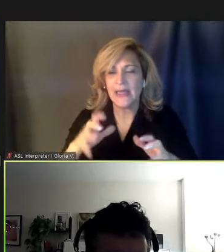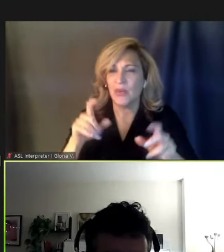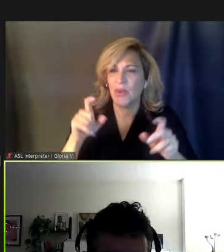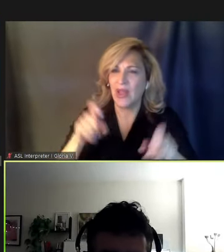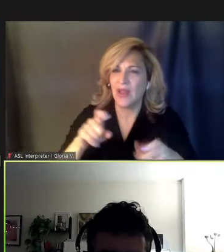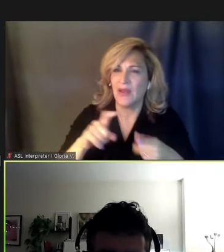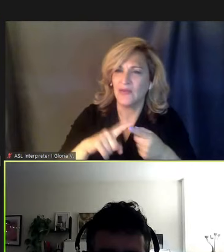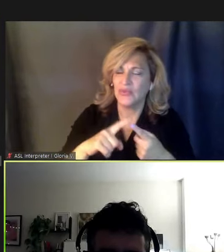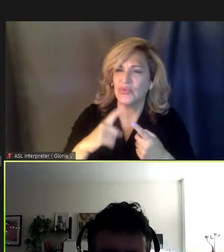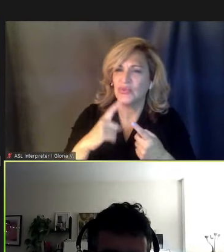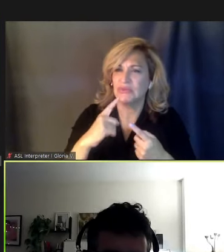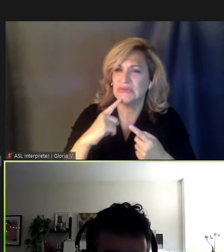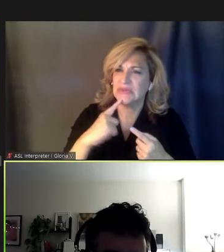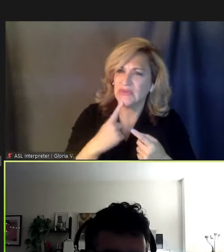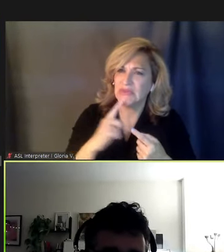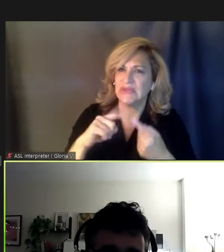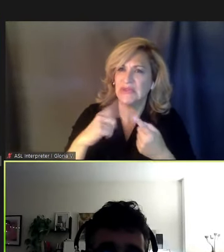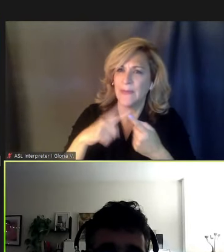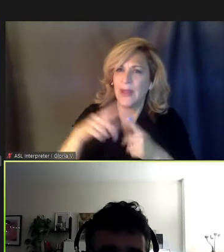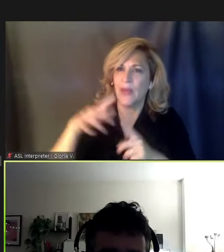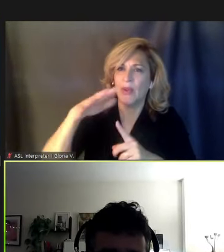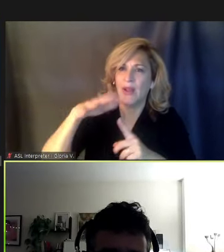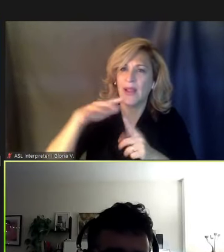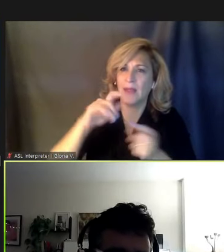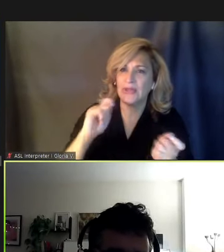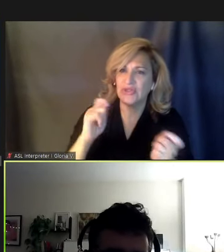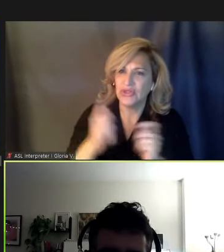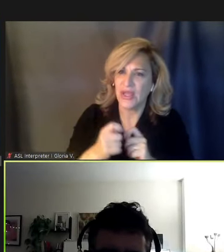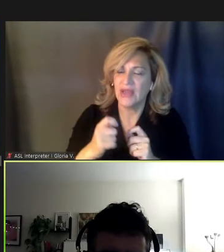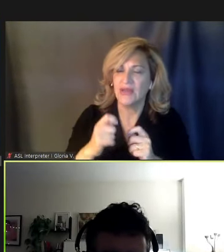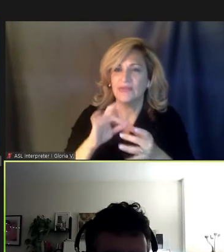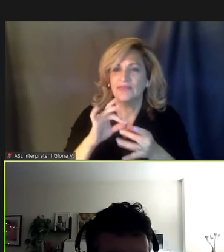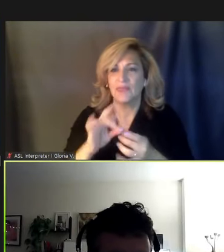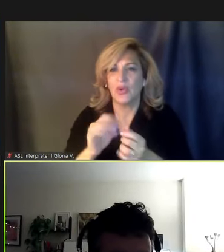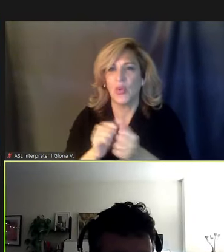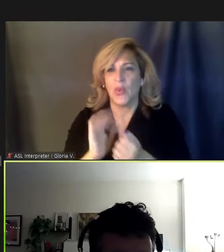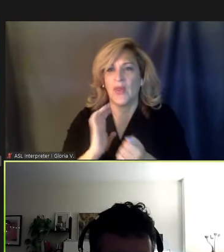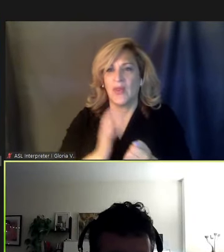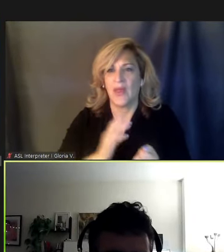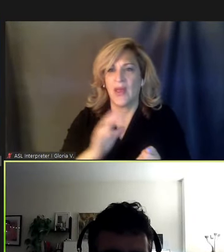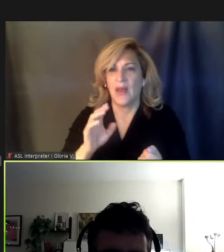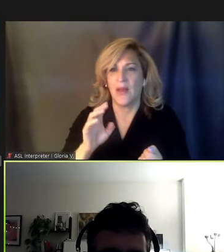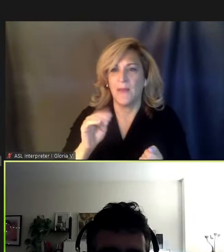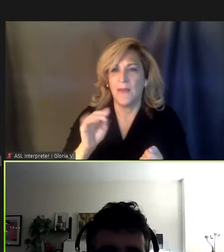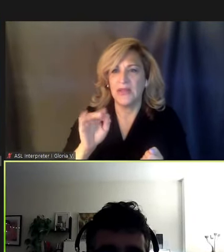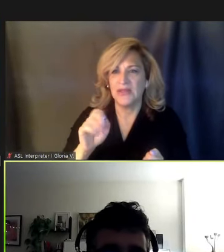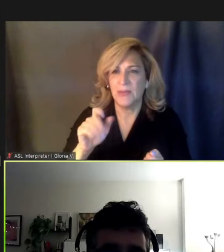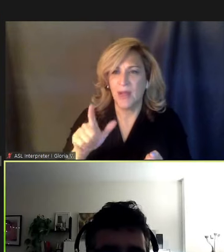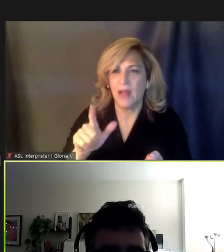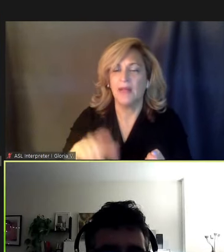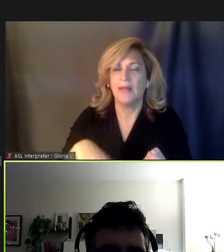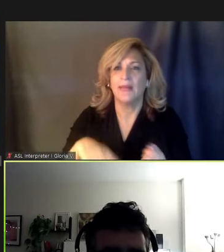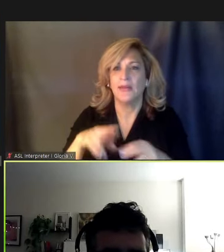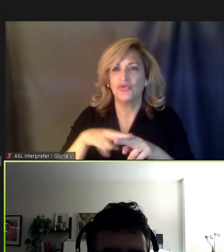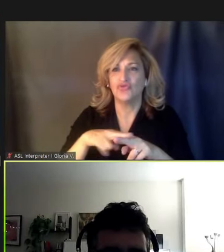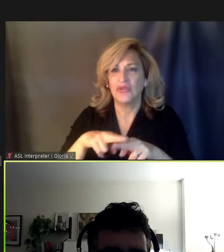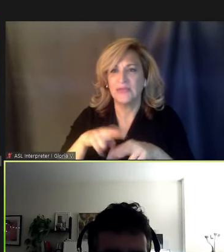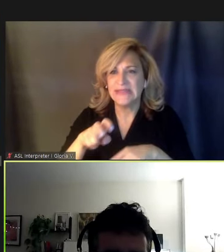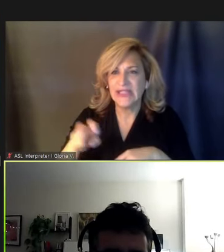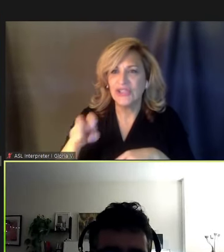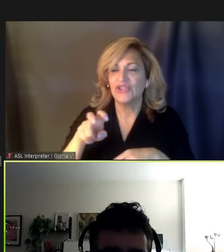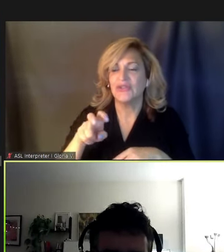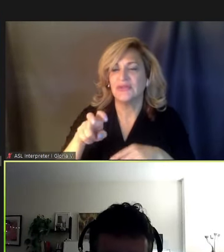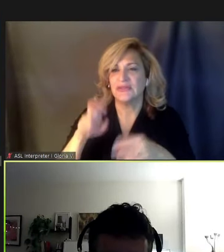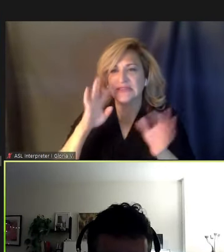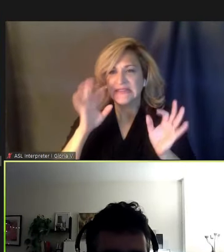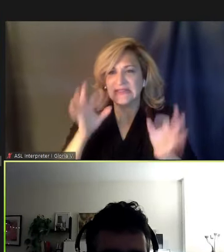the threat of climate change and the repercussions of our municipal and personal transportation decisions. We cannot wait a full year and a